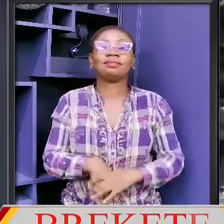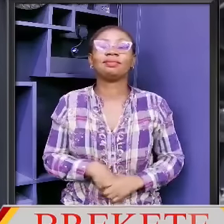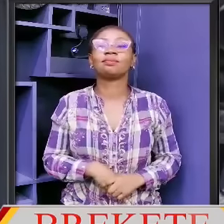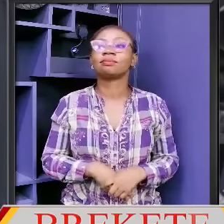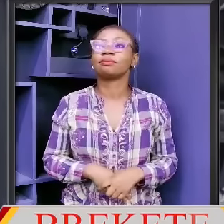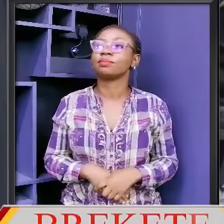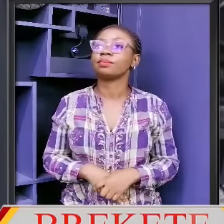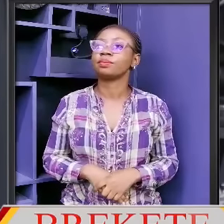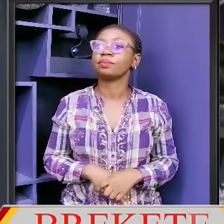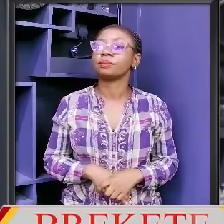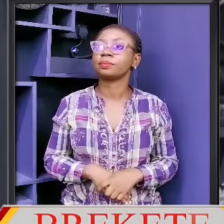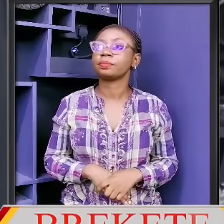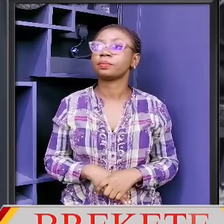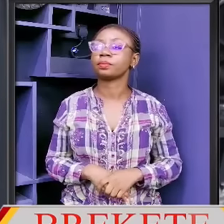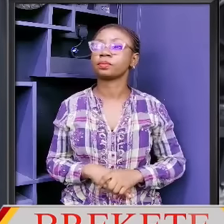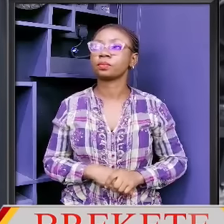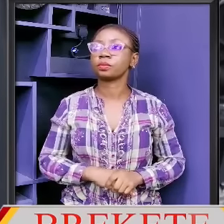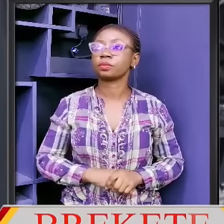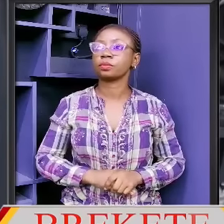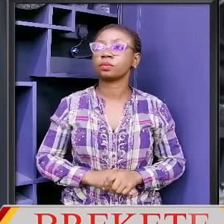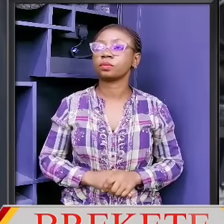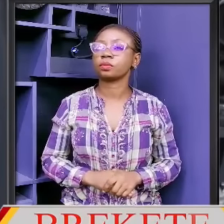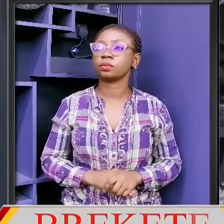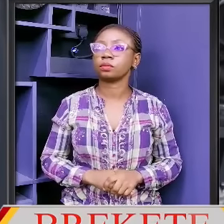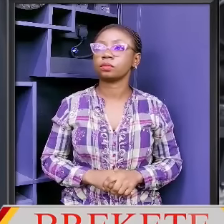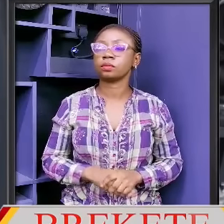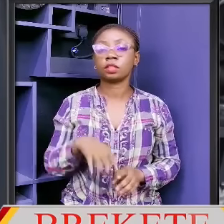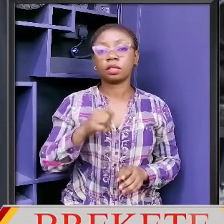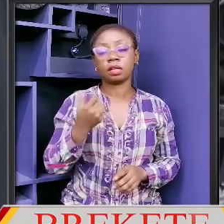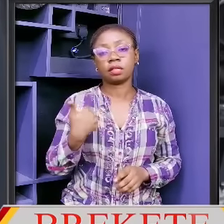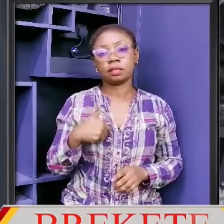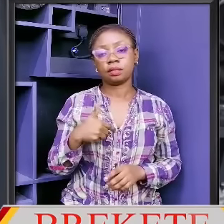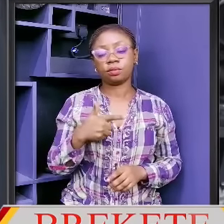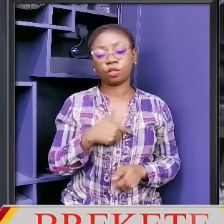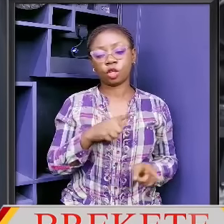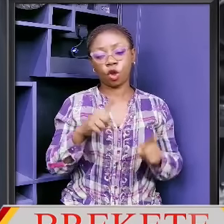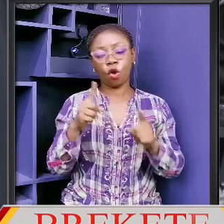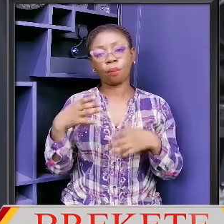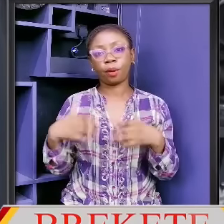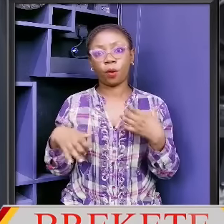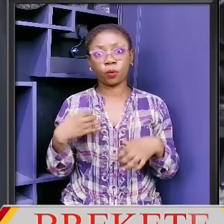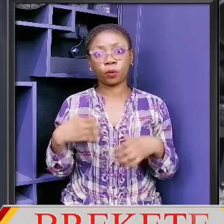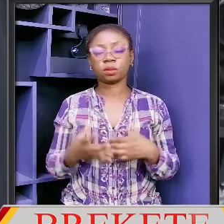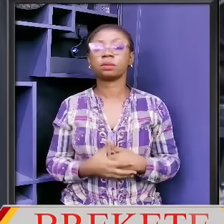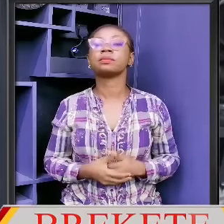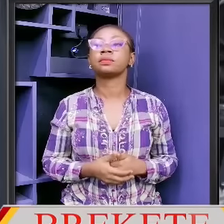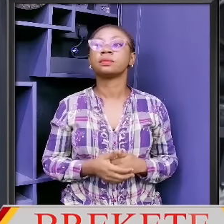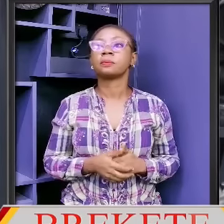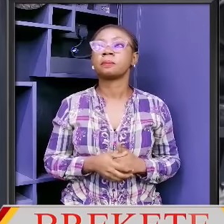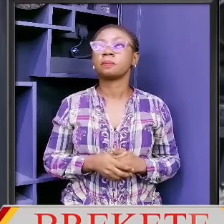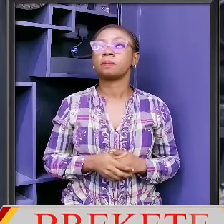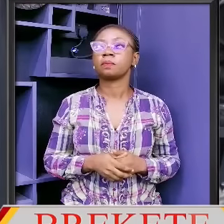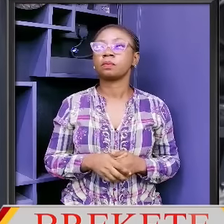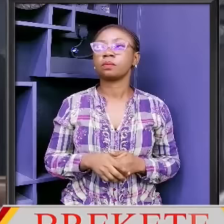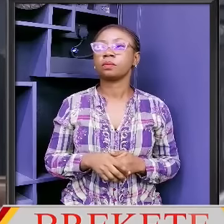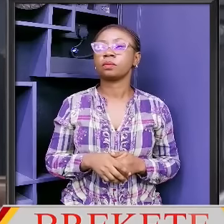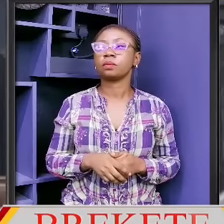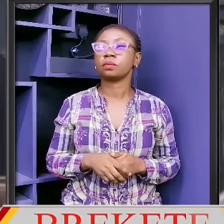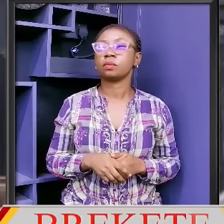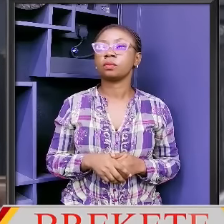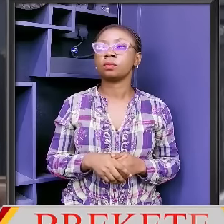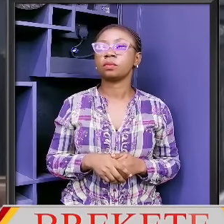My dear, waiting be the, so as we can't go to court, and the prosecutor can't